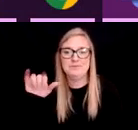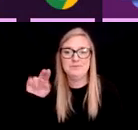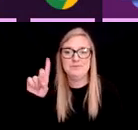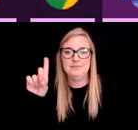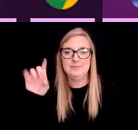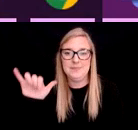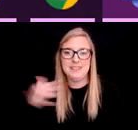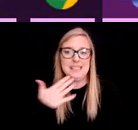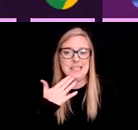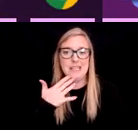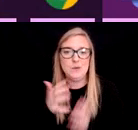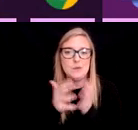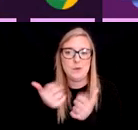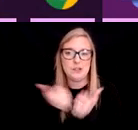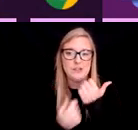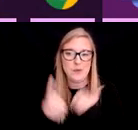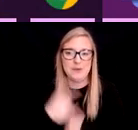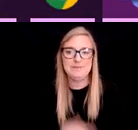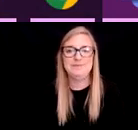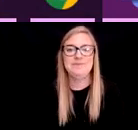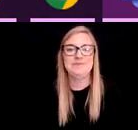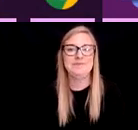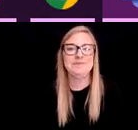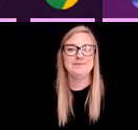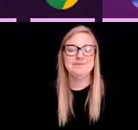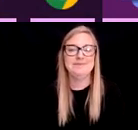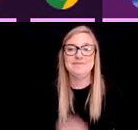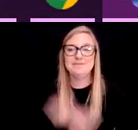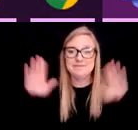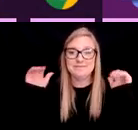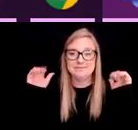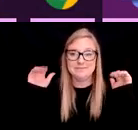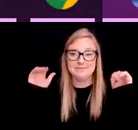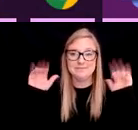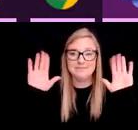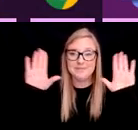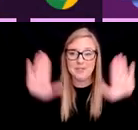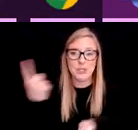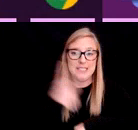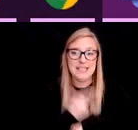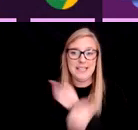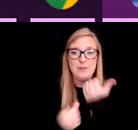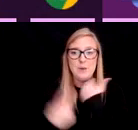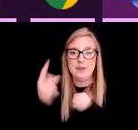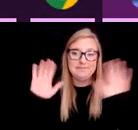much, everyone. Bye-bye. Have a great day, everyone.